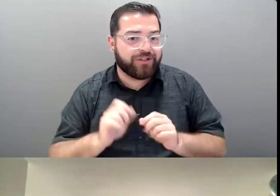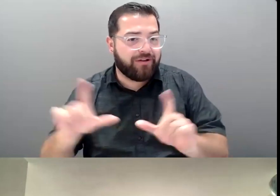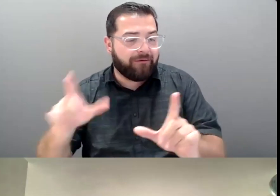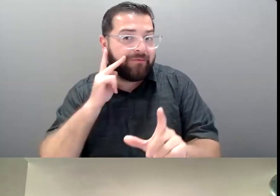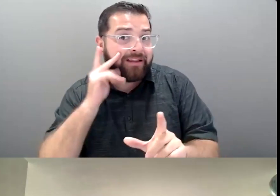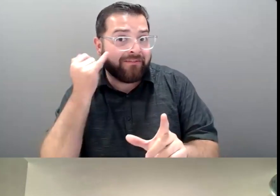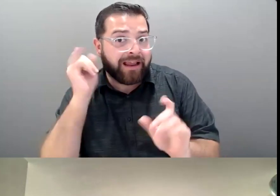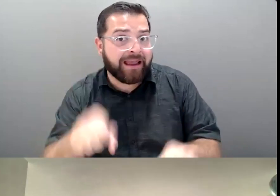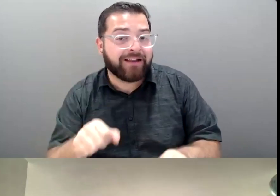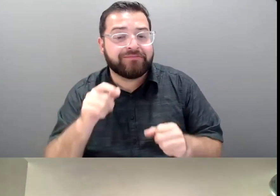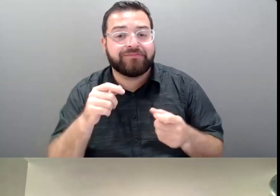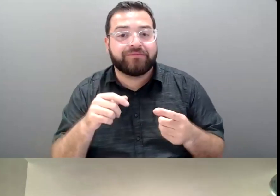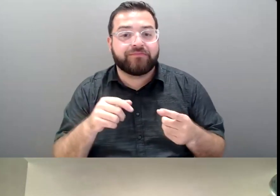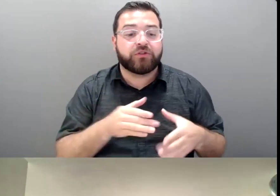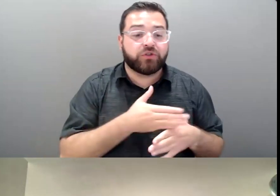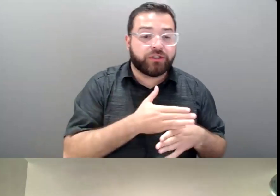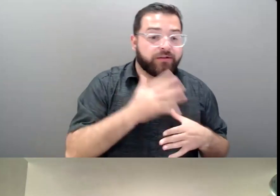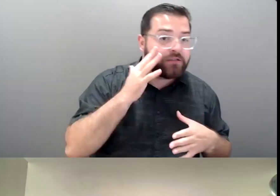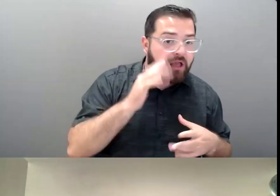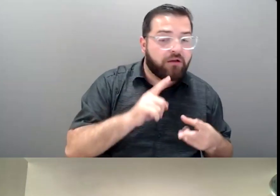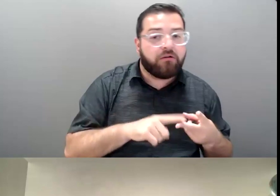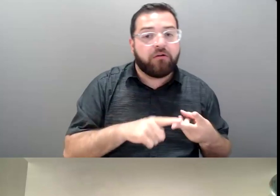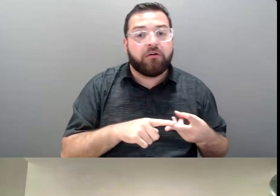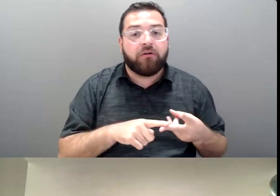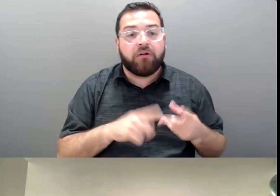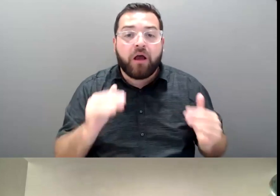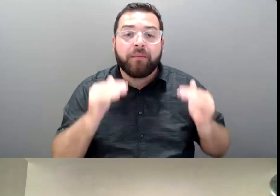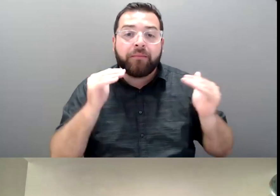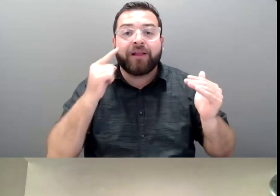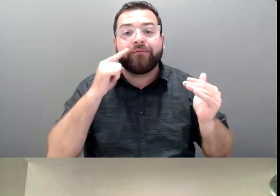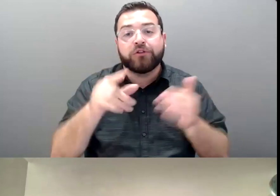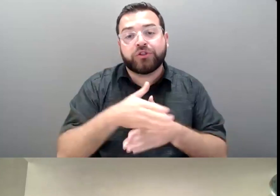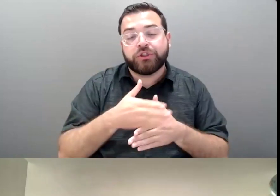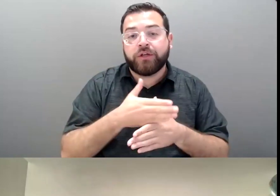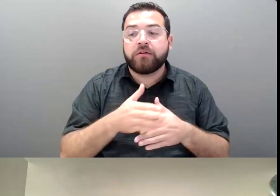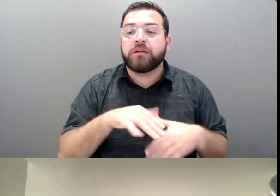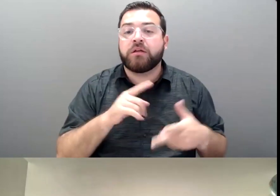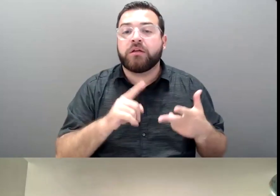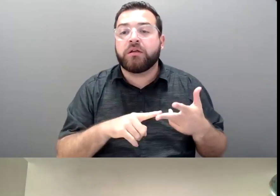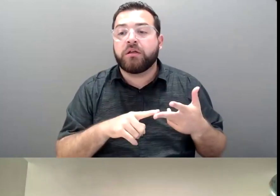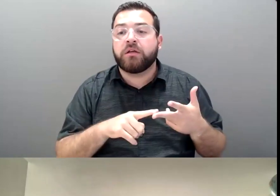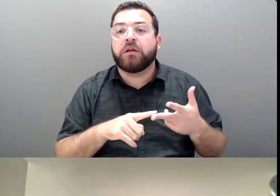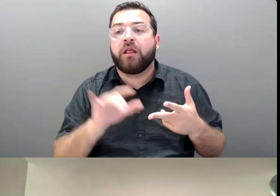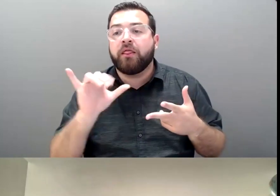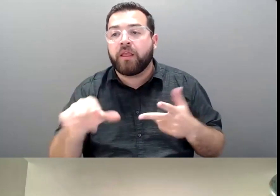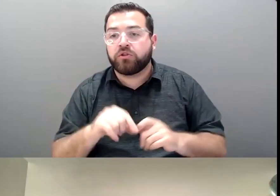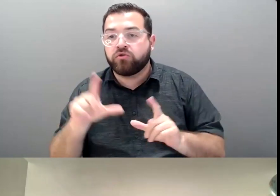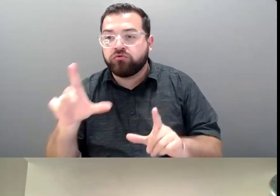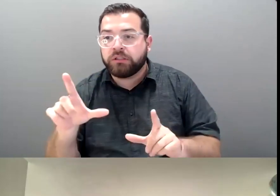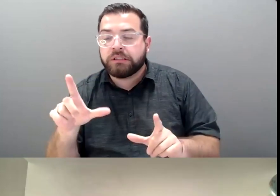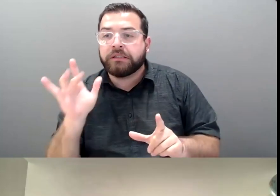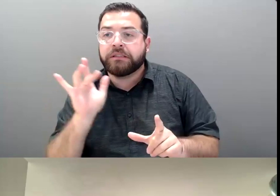Okay, share sound, optimized for sharing, advanced, portion of screen. Let's see if that's gonna